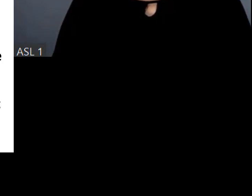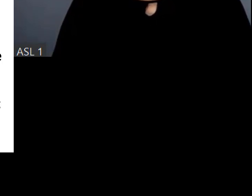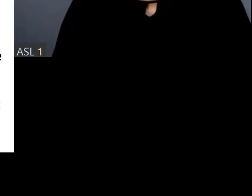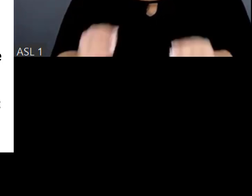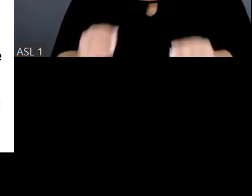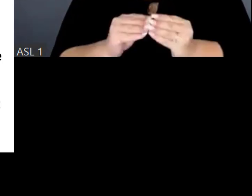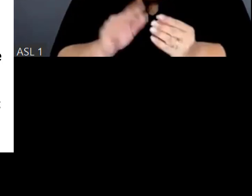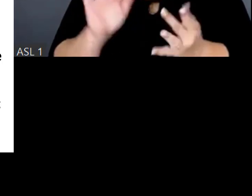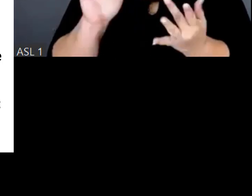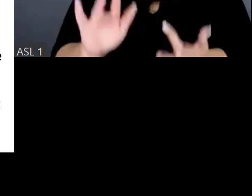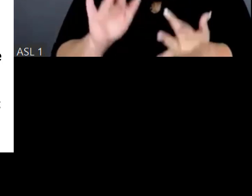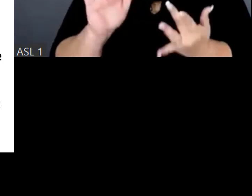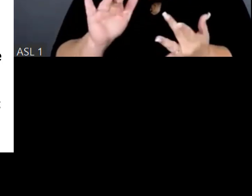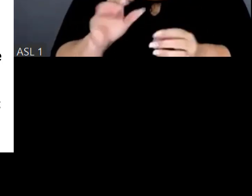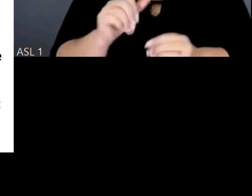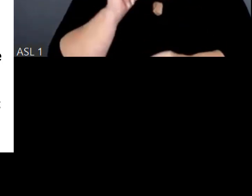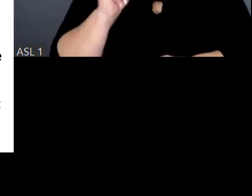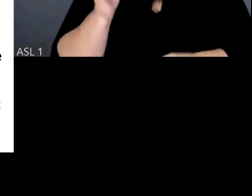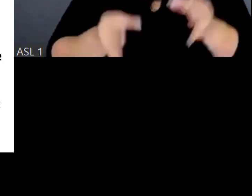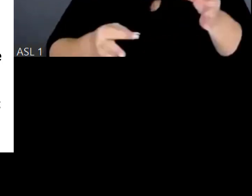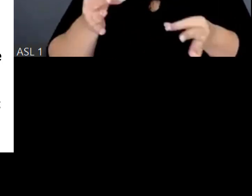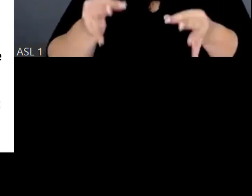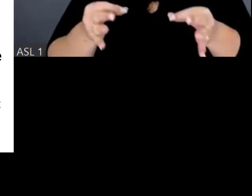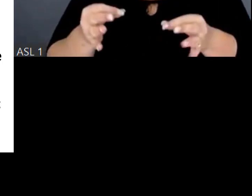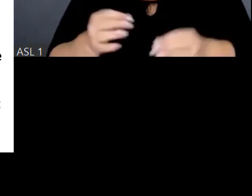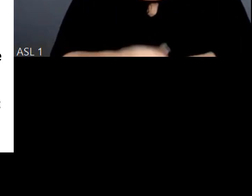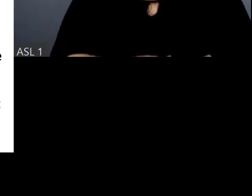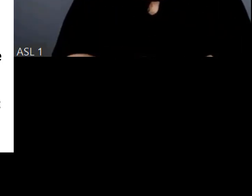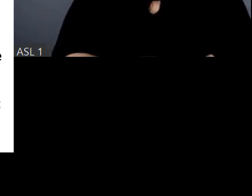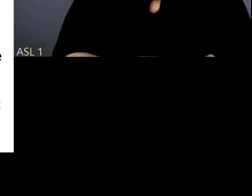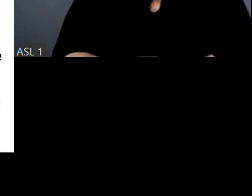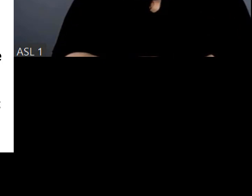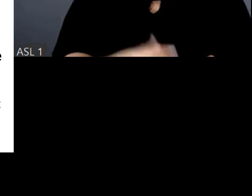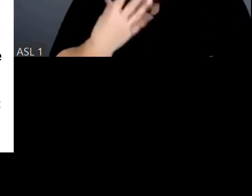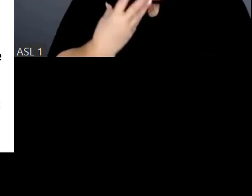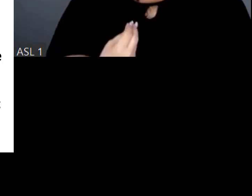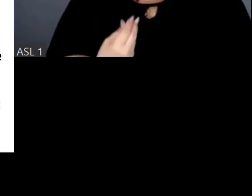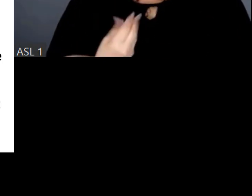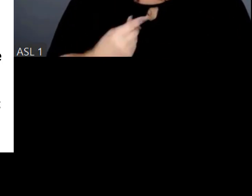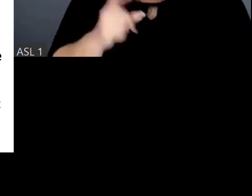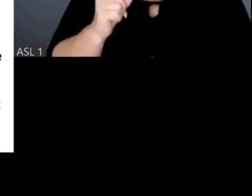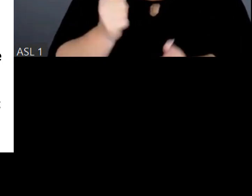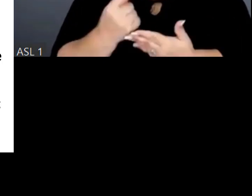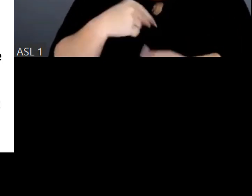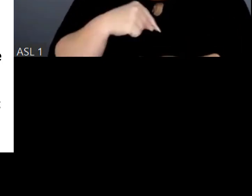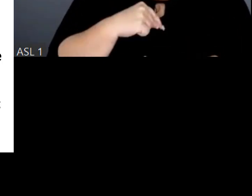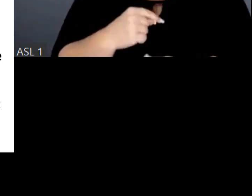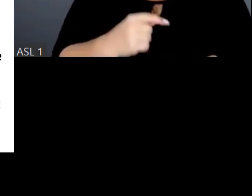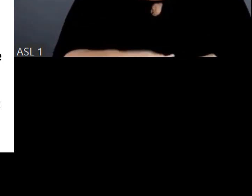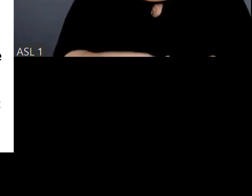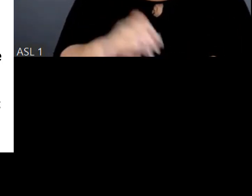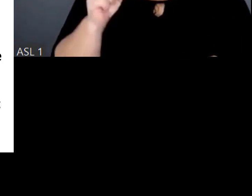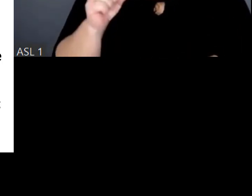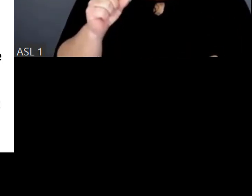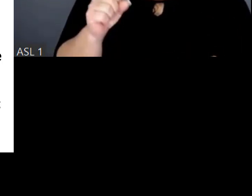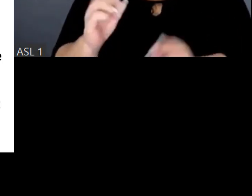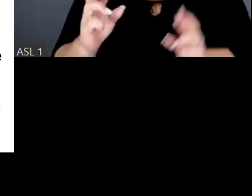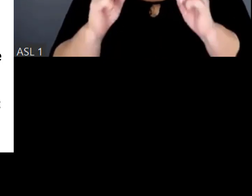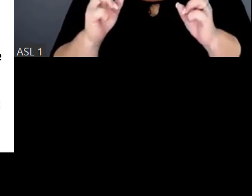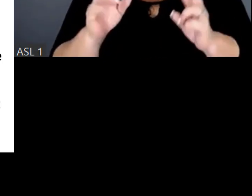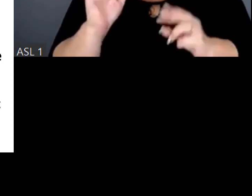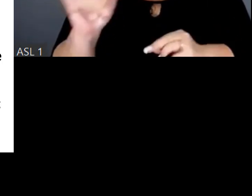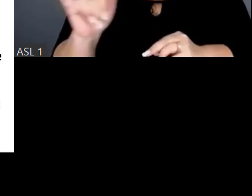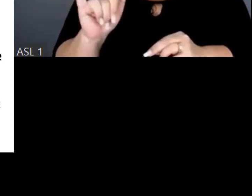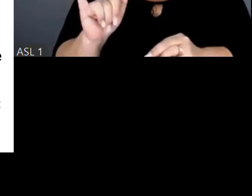Yeah, more empathy, no judgment, empathy, compassion. They need our help.